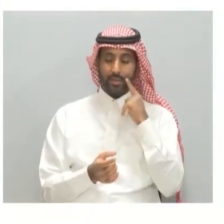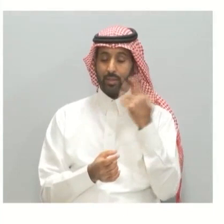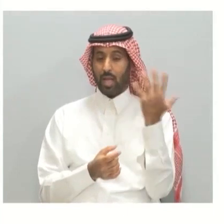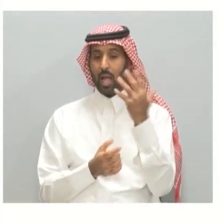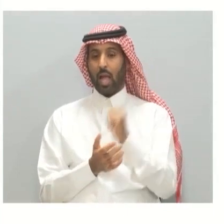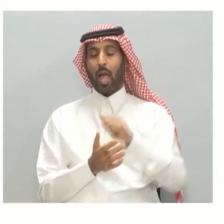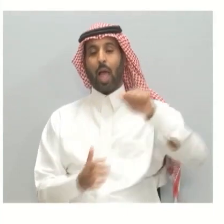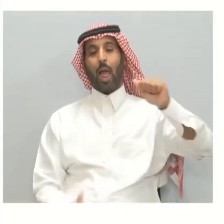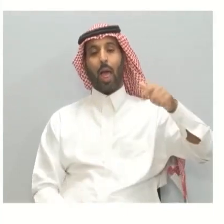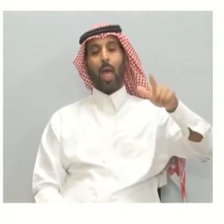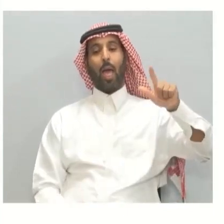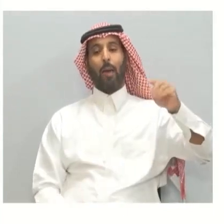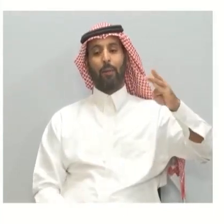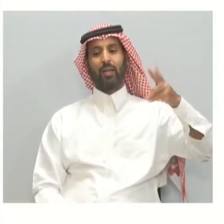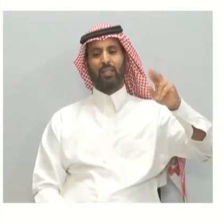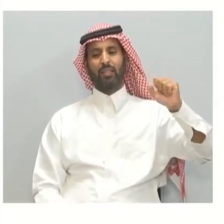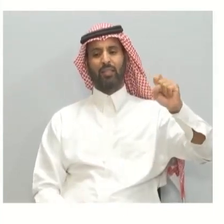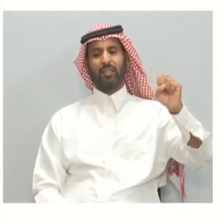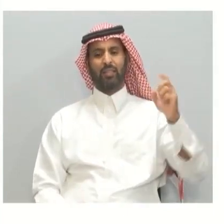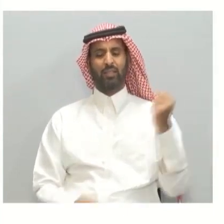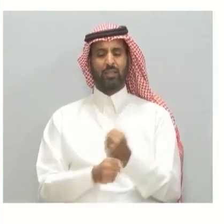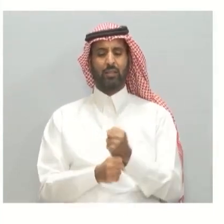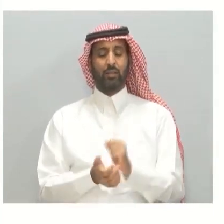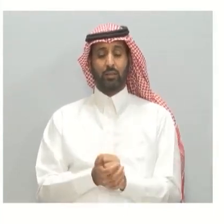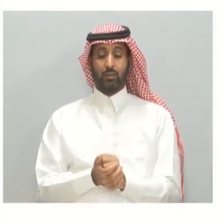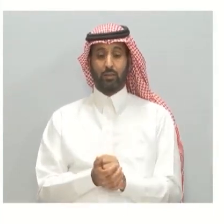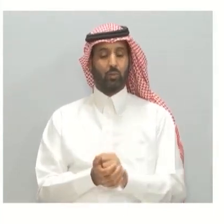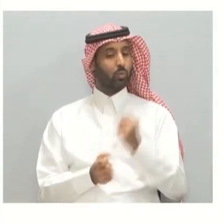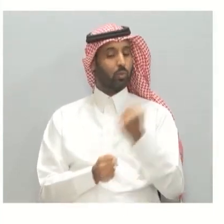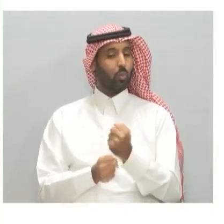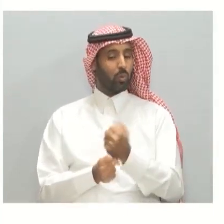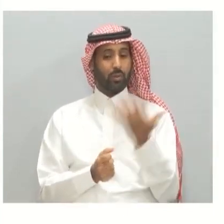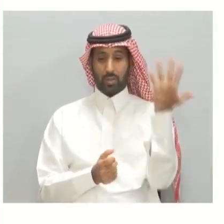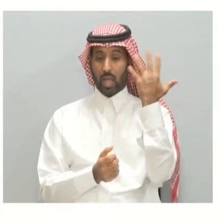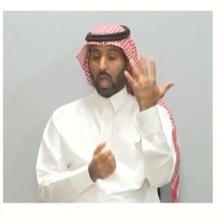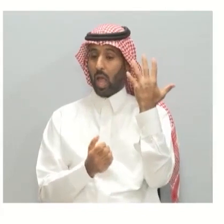arborist do? What does an arborist do?